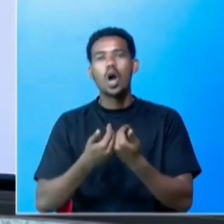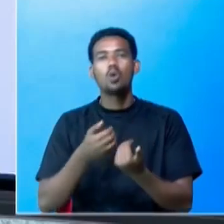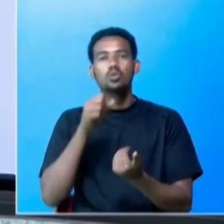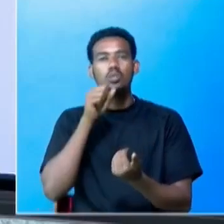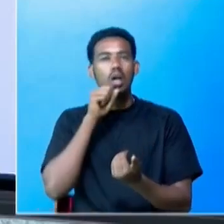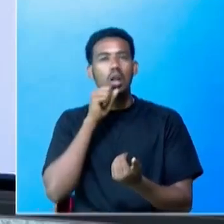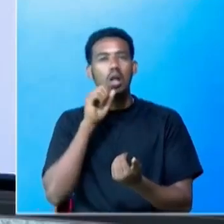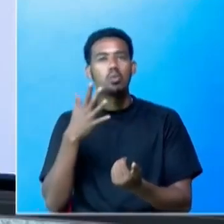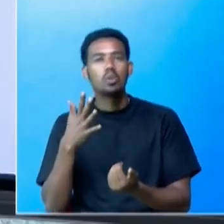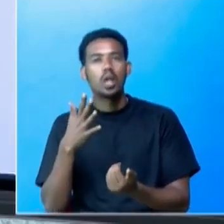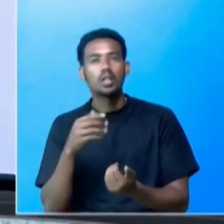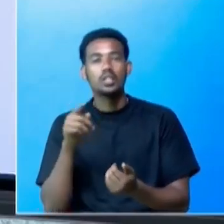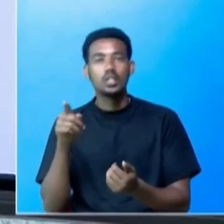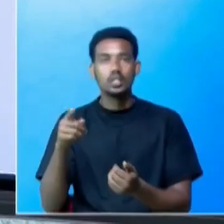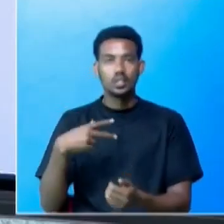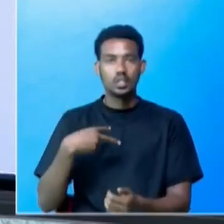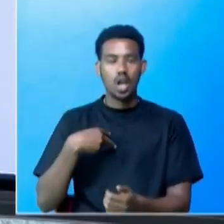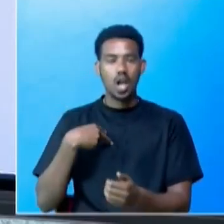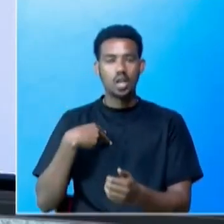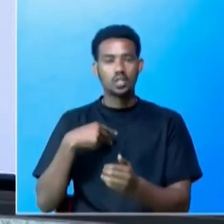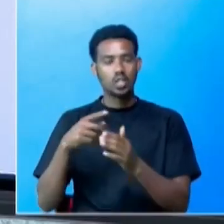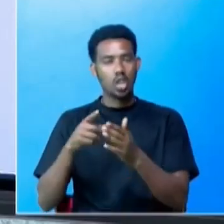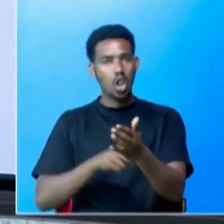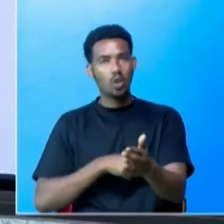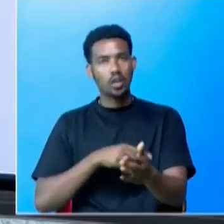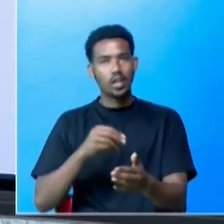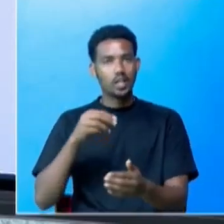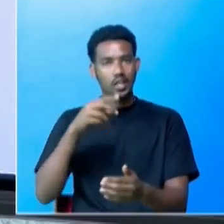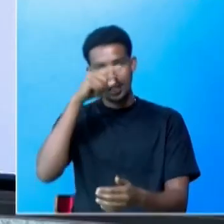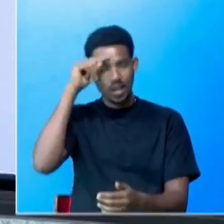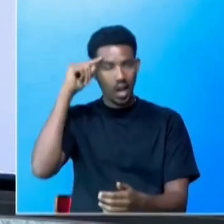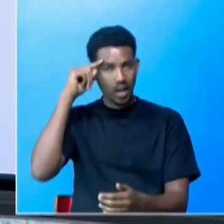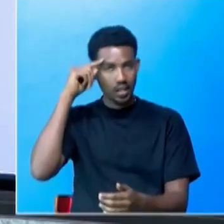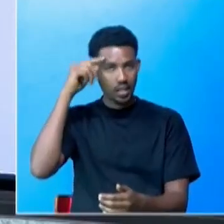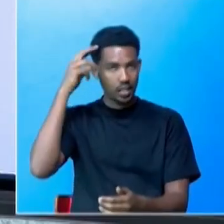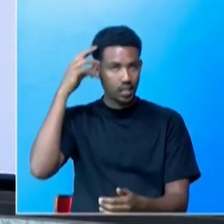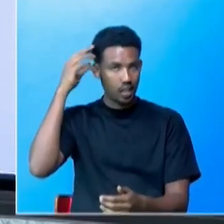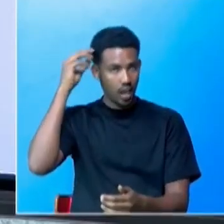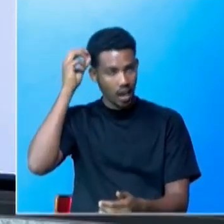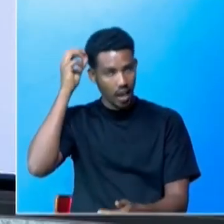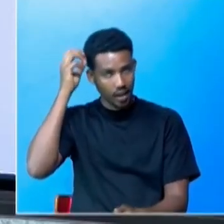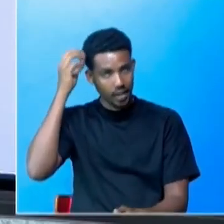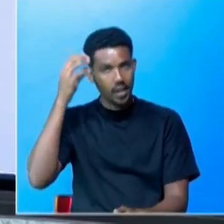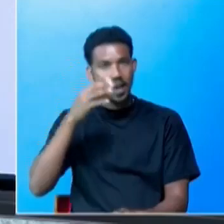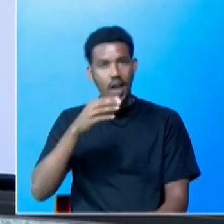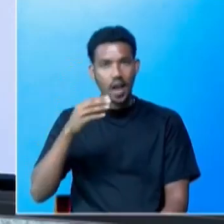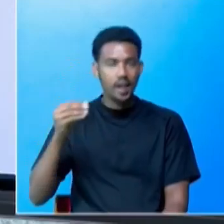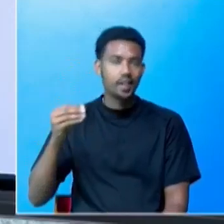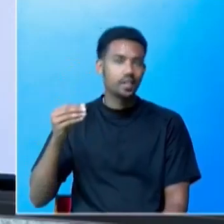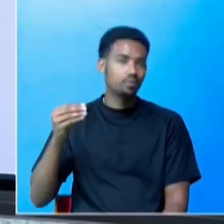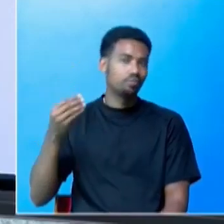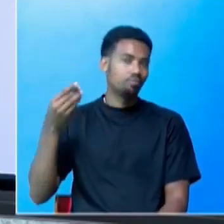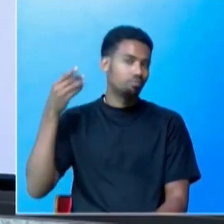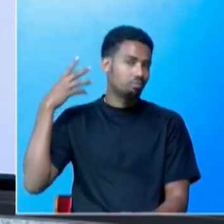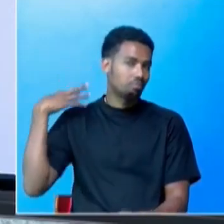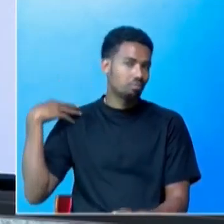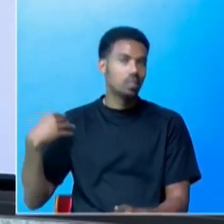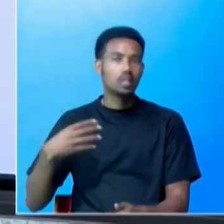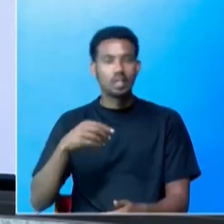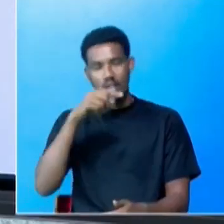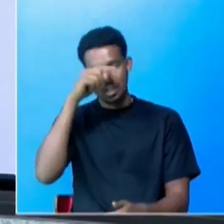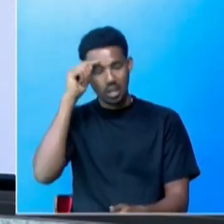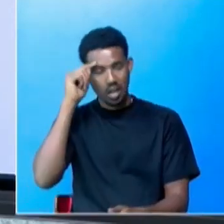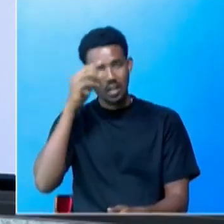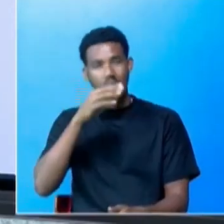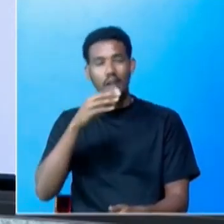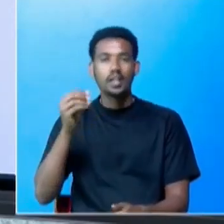like. For example, she has long dark hair. That describe her hair by long and also dark. And